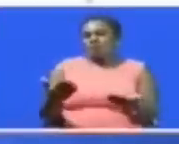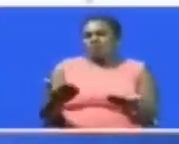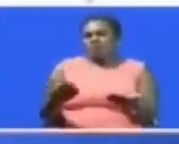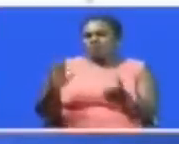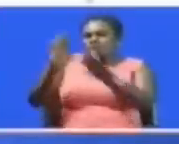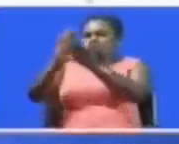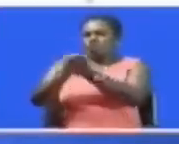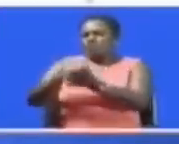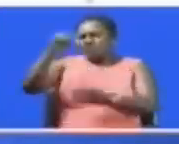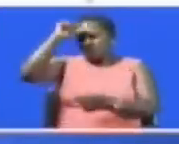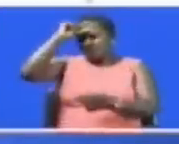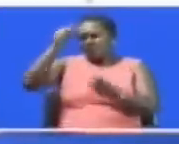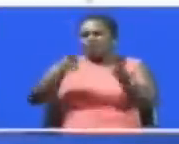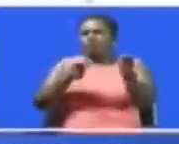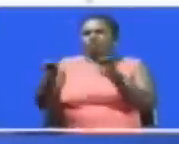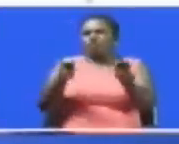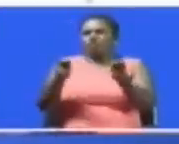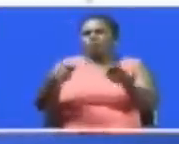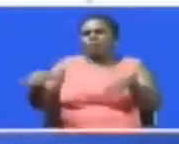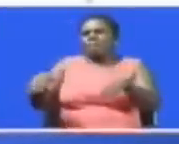where the Jubilee government controls